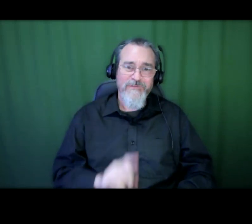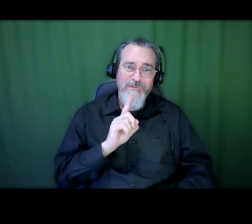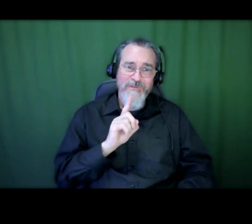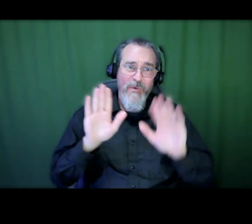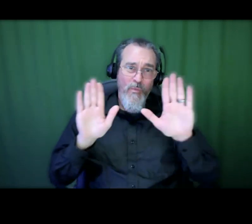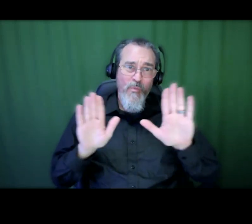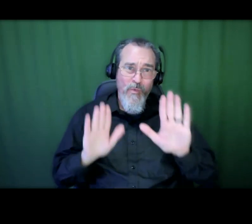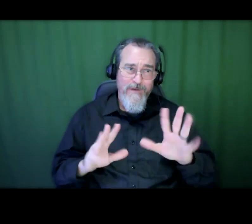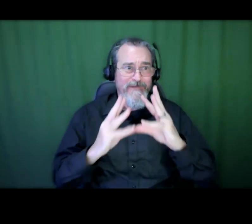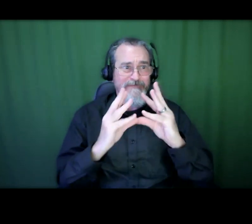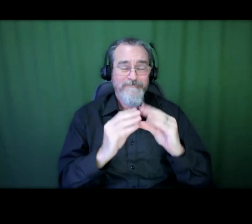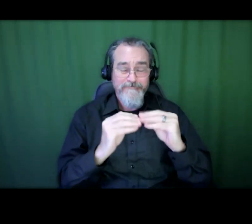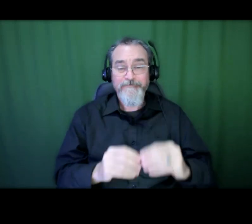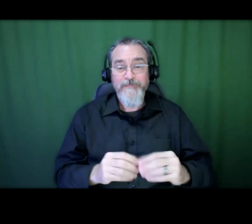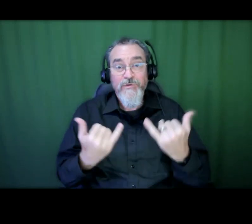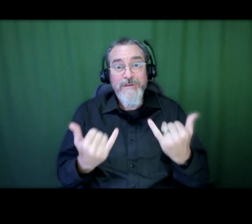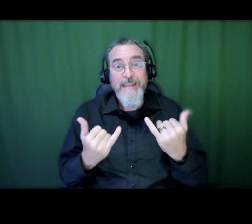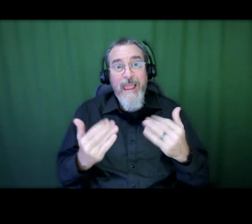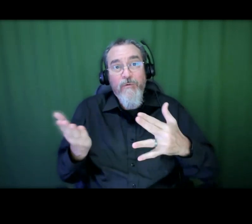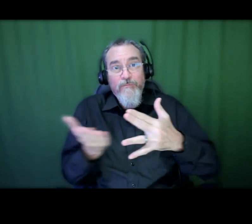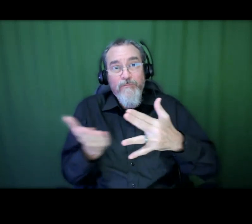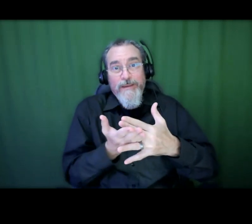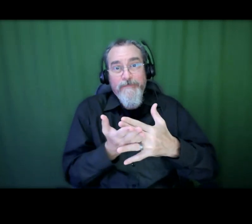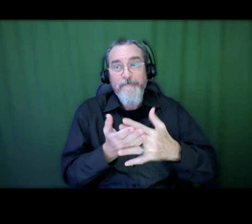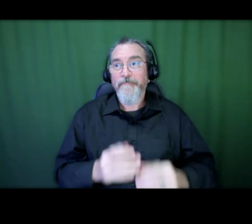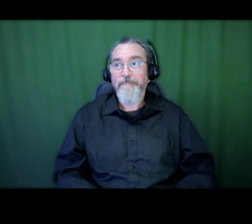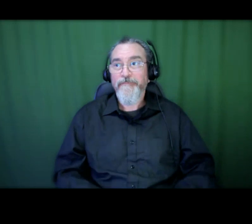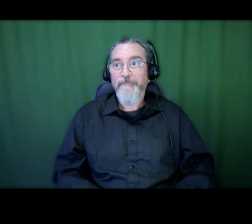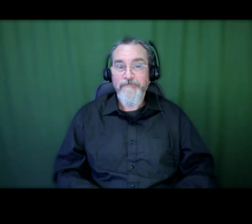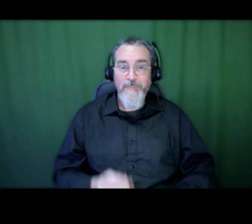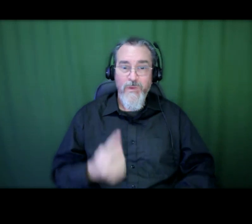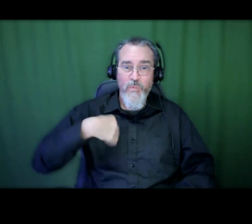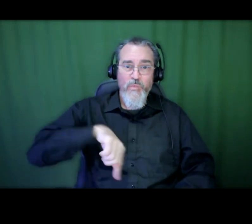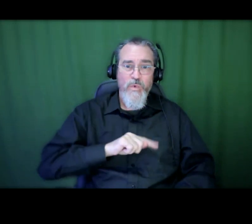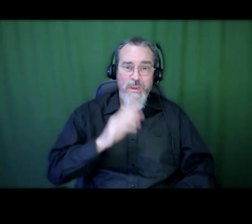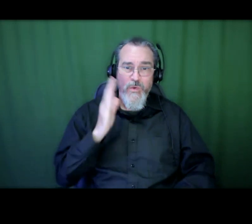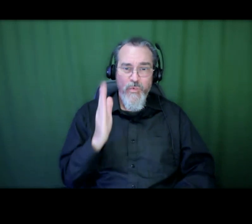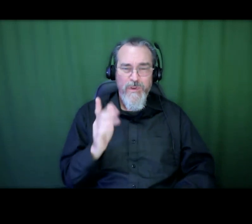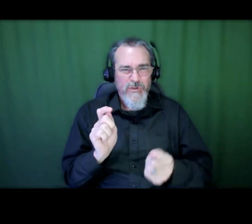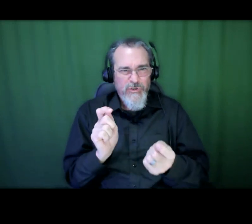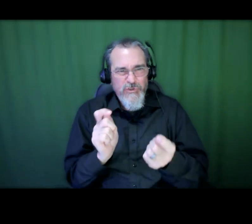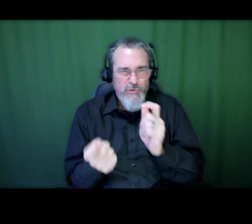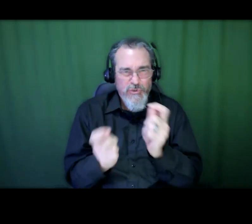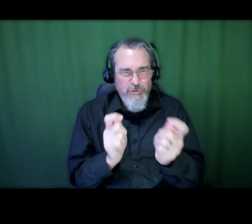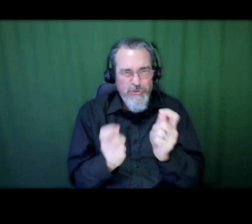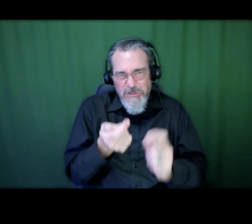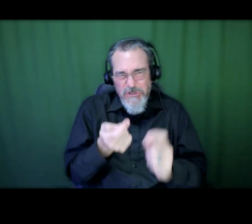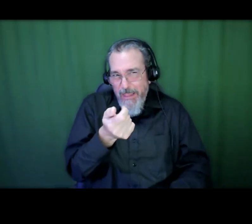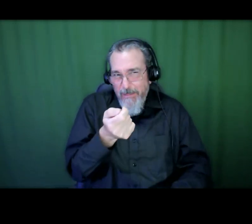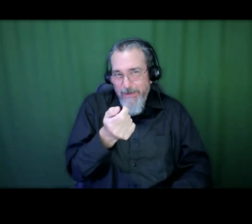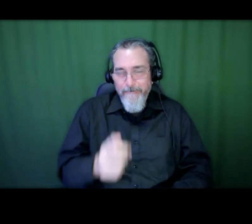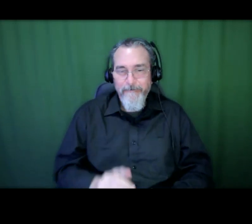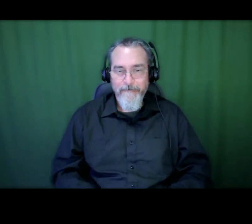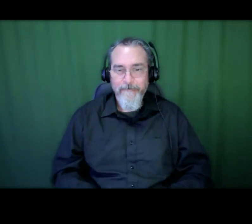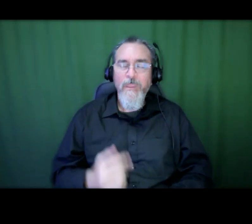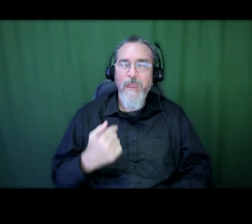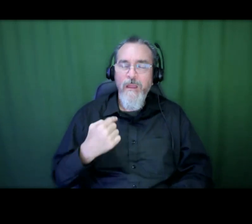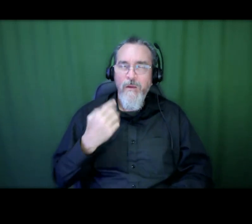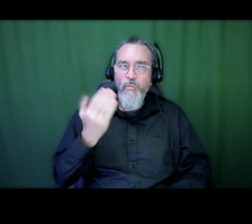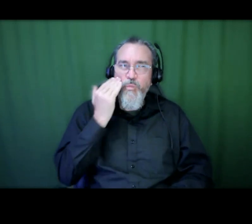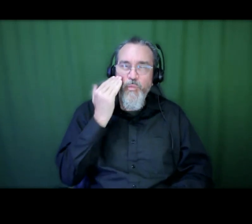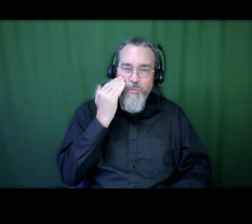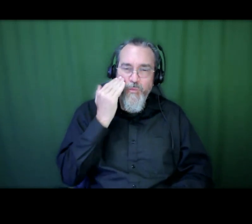take a little break now. We are changing things up just slightly. We realized that